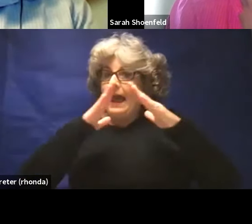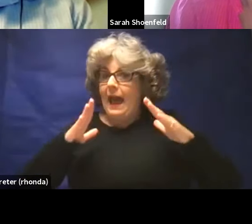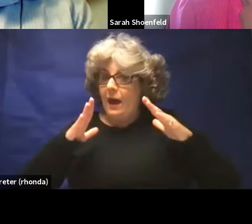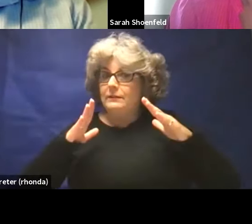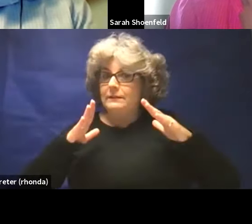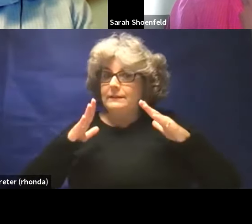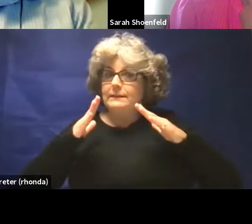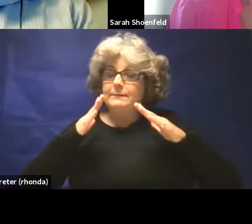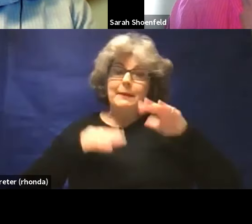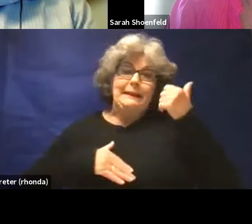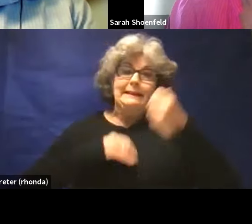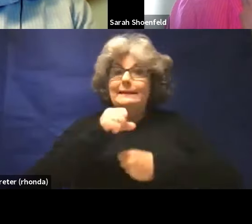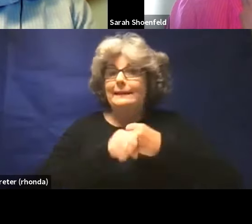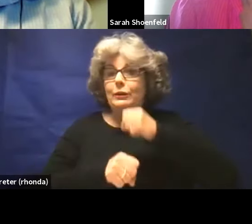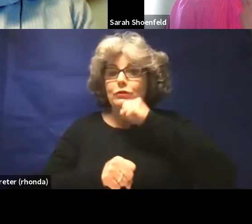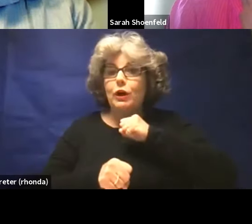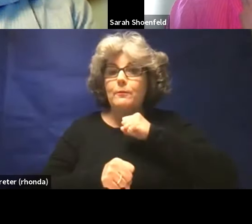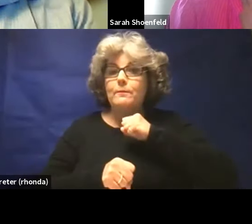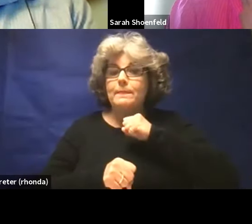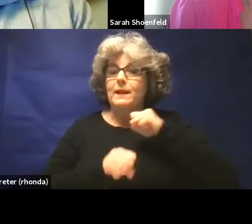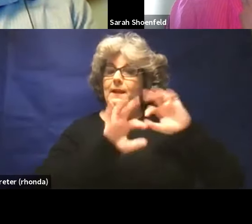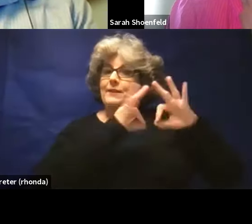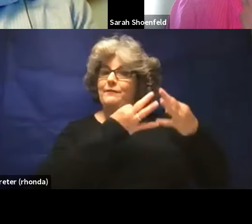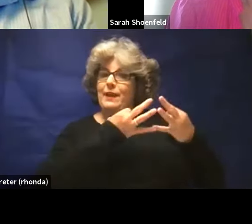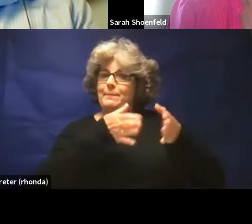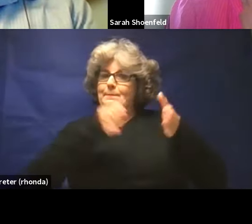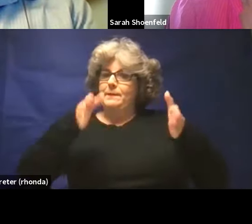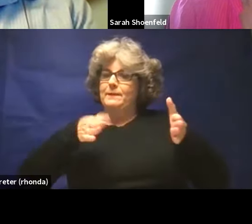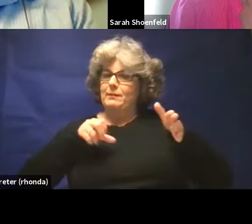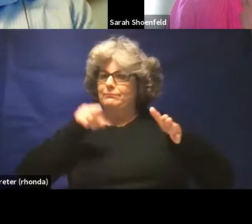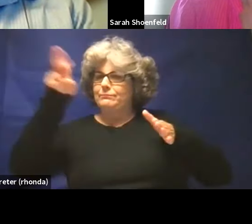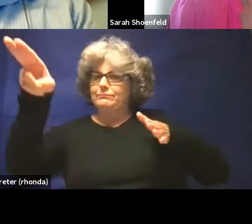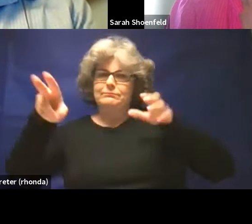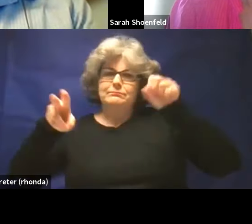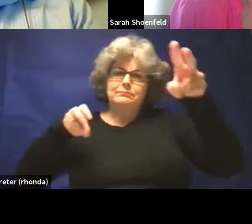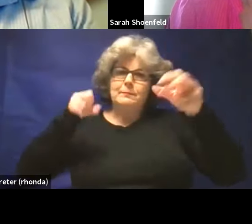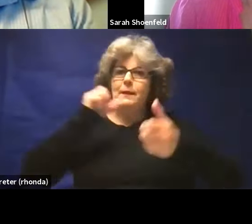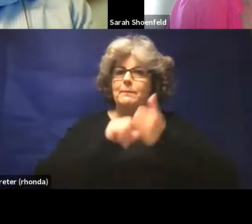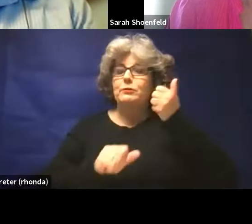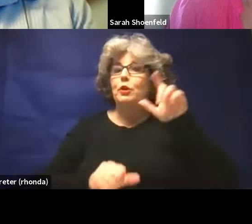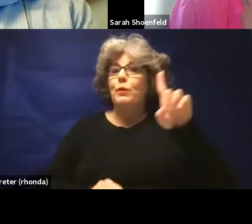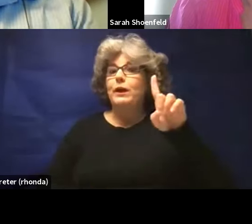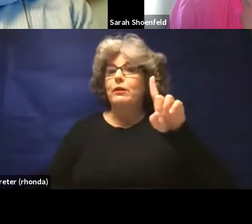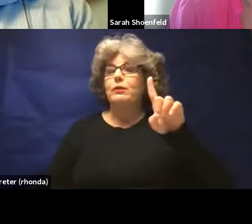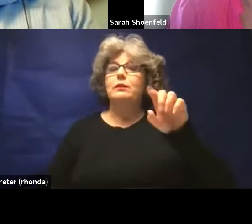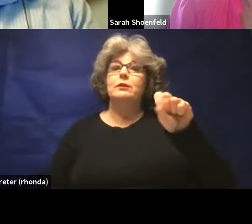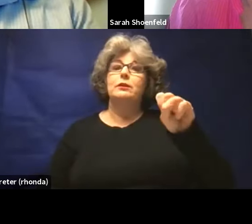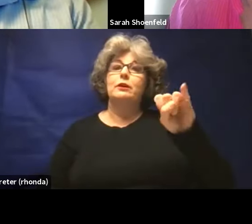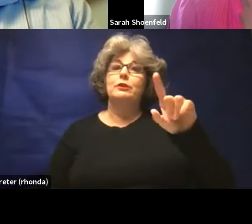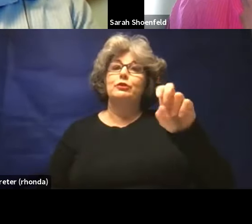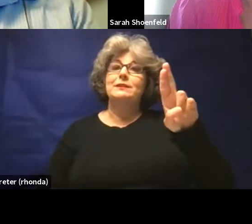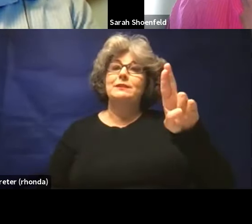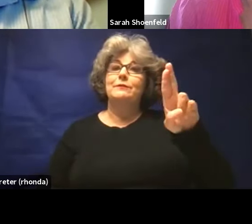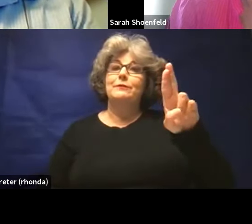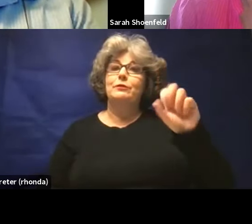were barely more than 10 years old, the Sargovitz's neighbors began moving away, mostly to Silver Spring, Maryland. So here they